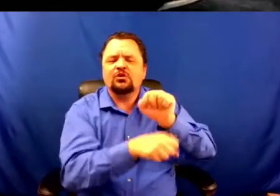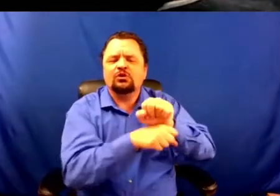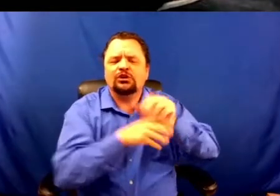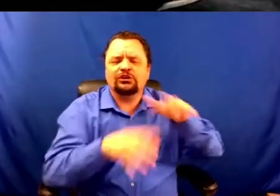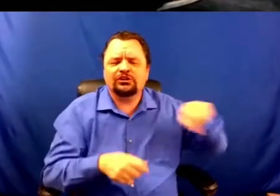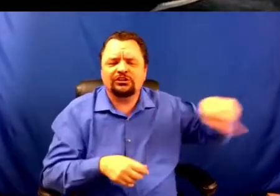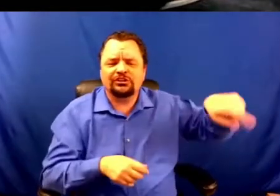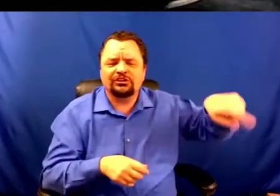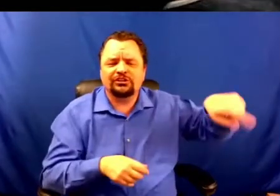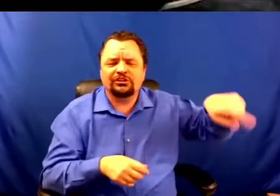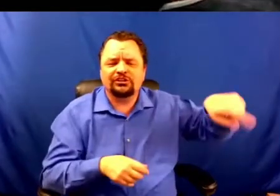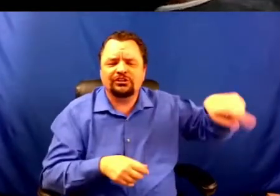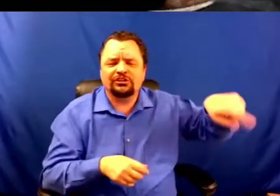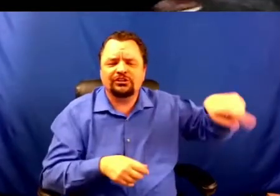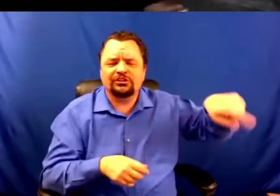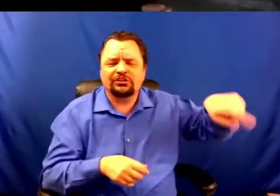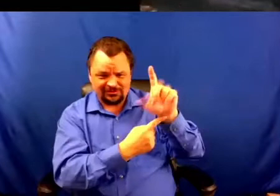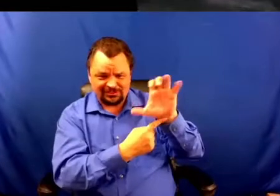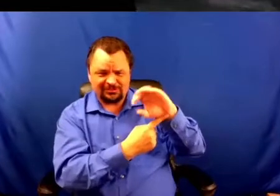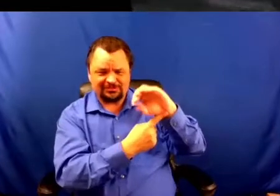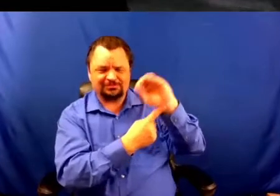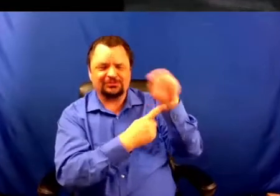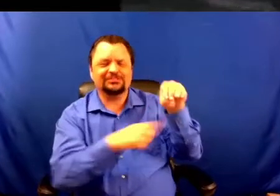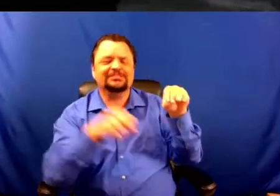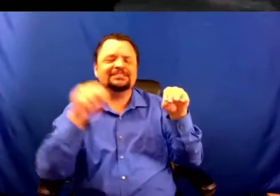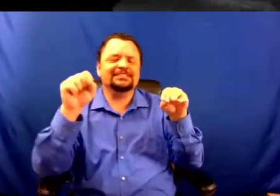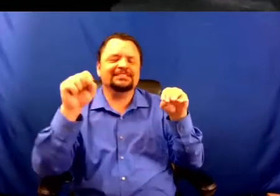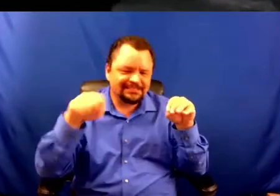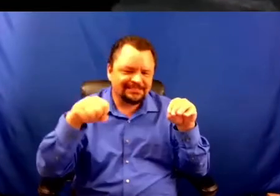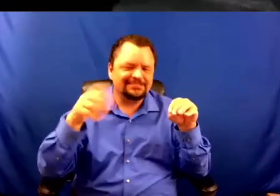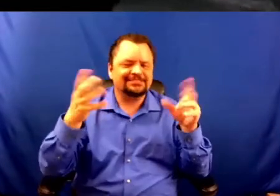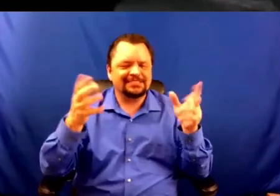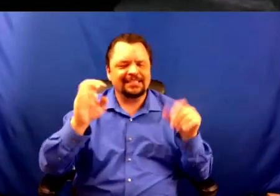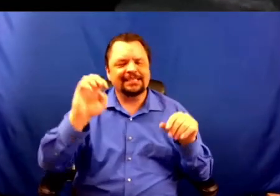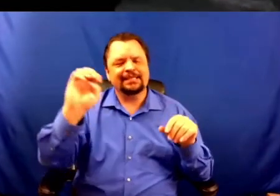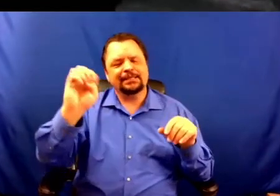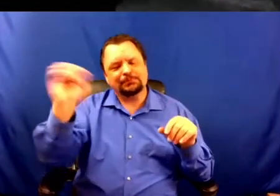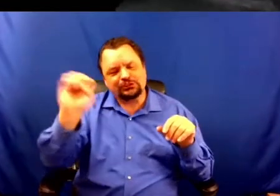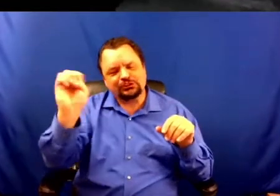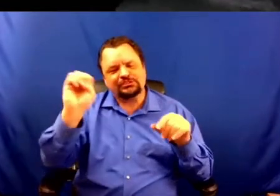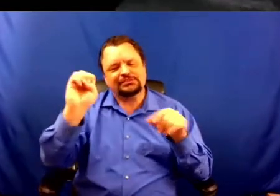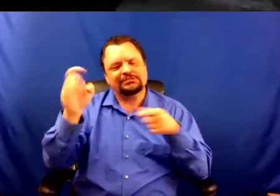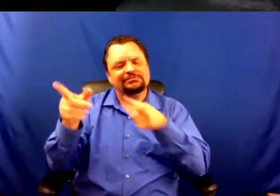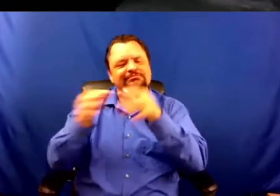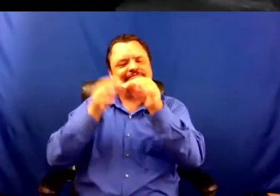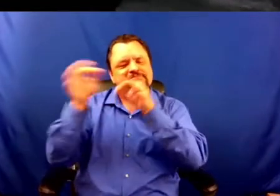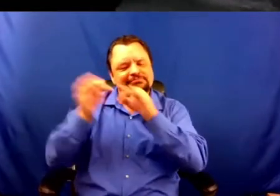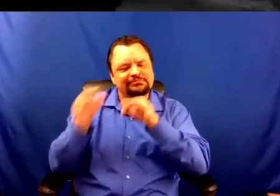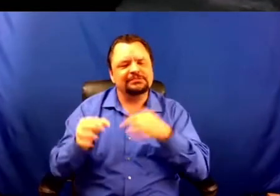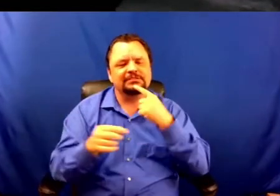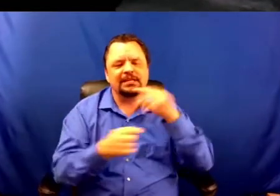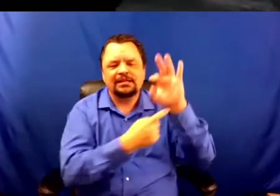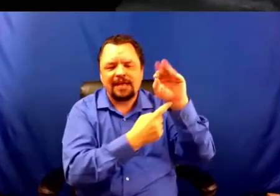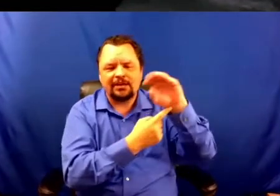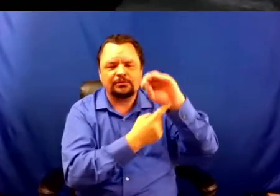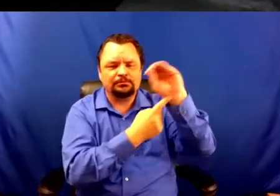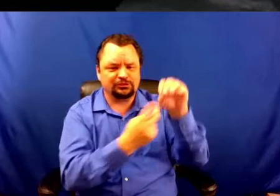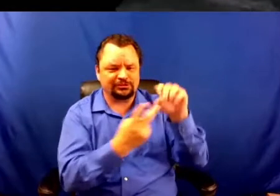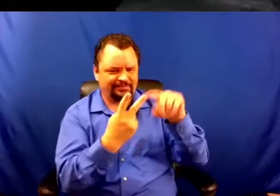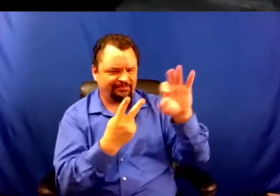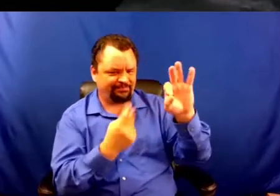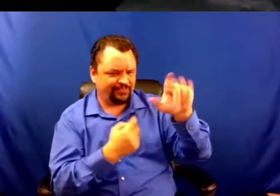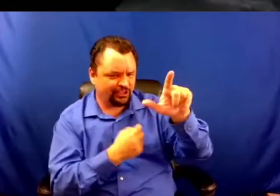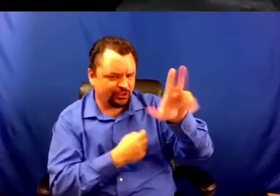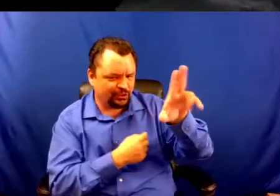yes, the emergency rule requires 90% to be vaccinated with the flu vaccine. And I don't know why they chose 100%